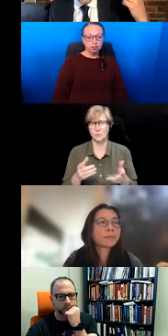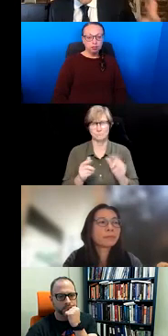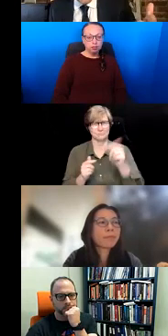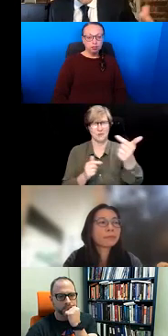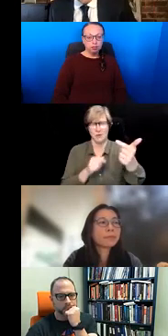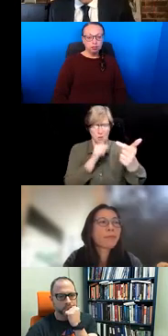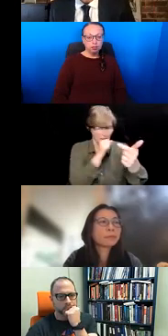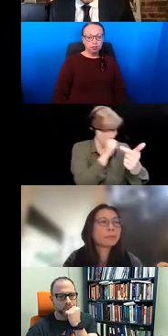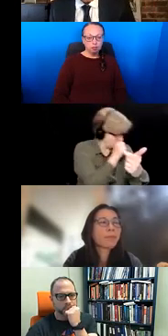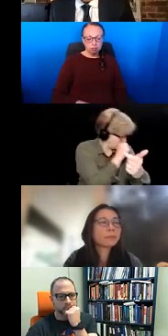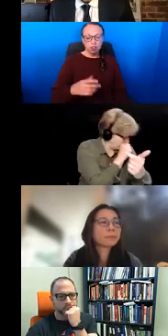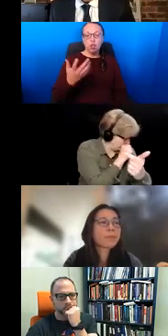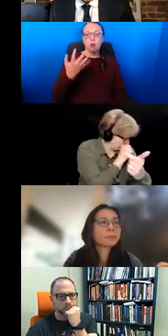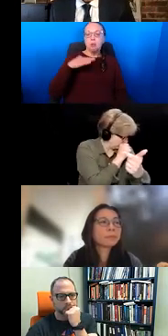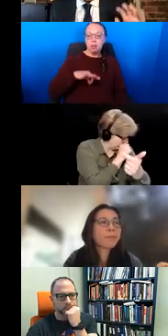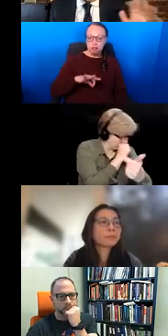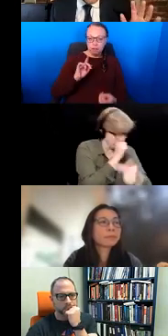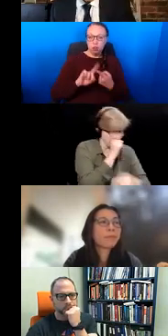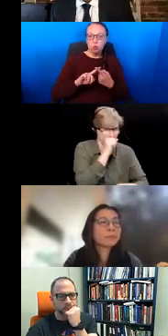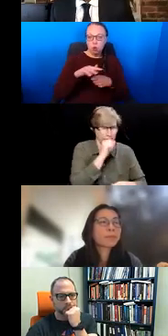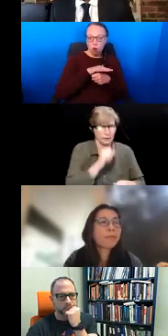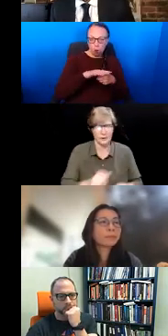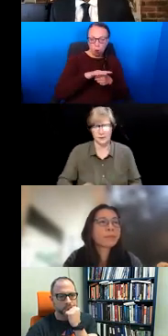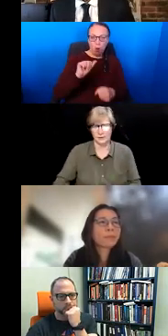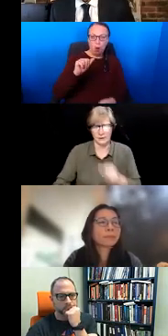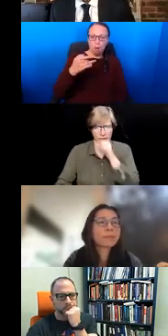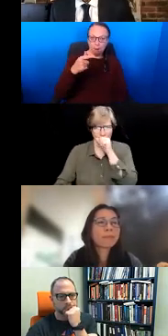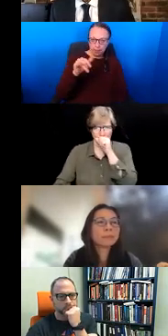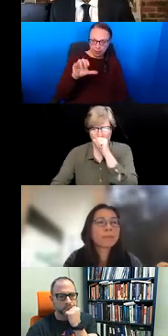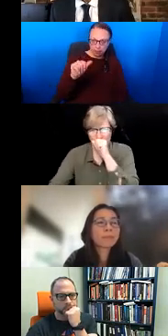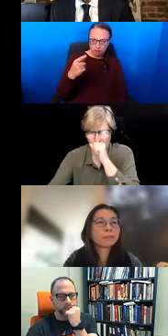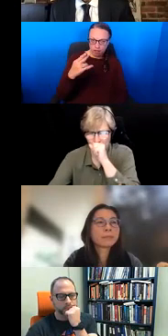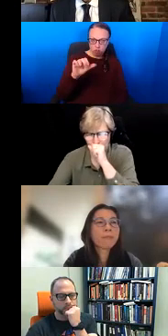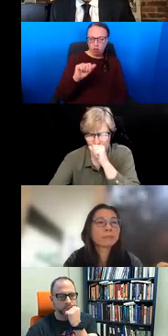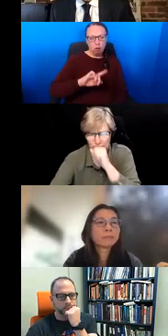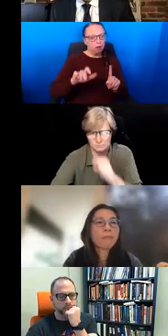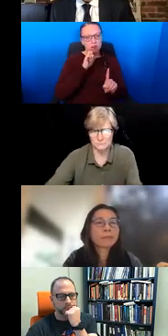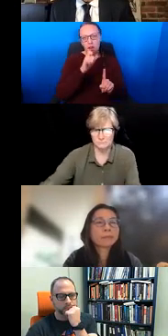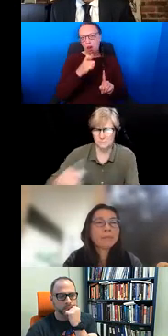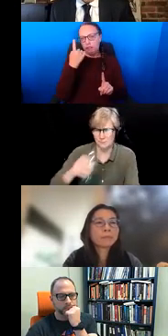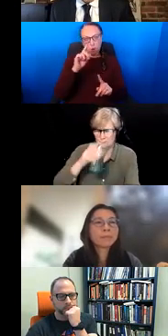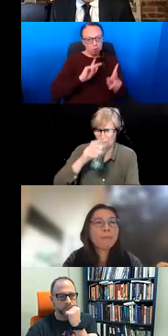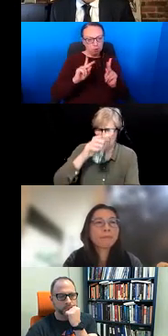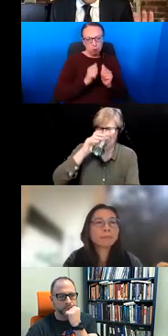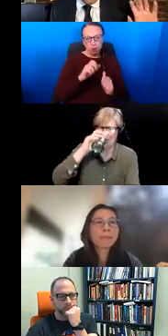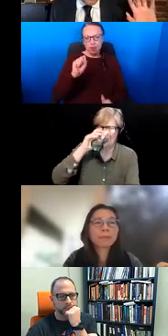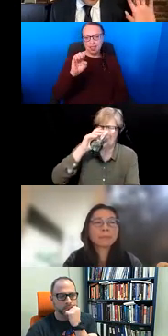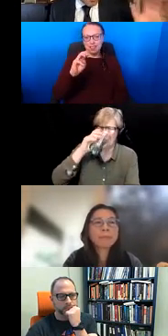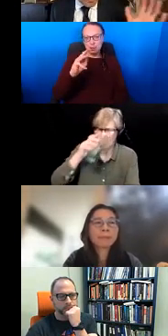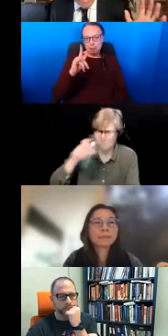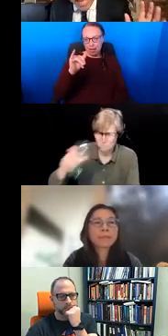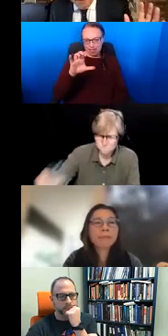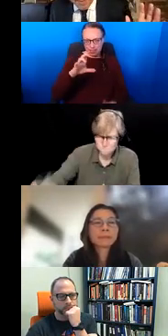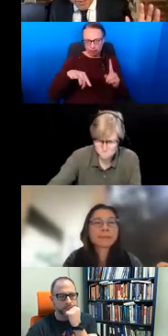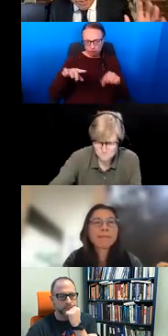aphasia and logopenic variant aphasia, not so much in the persons with the semantic variant. So that's sort of a whirlwind tour of